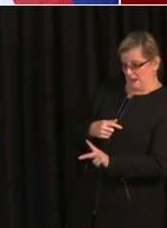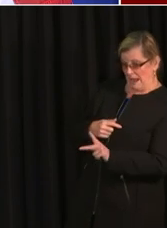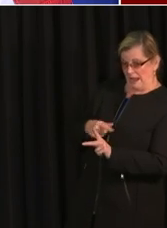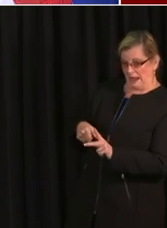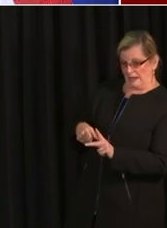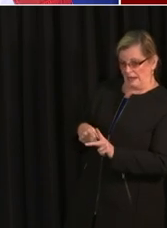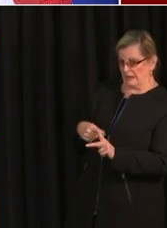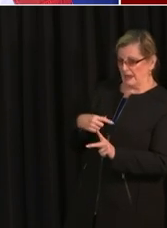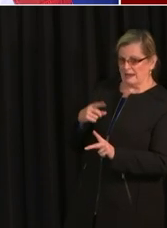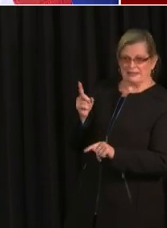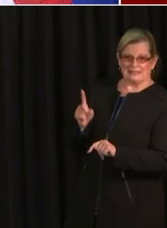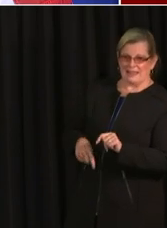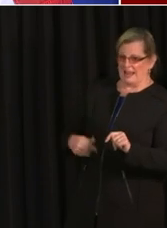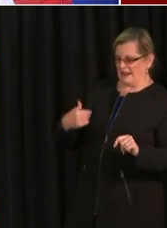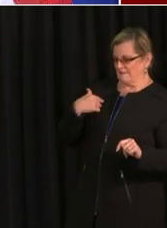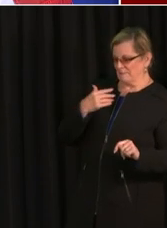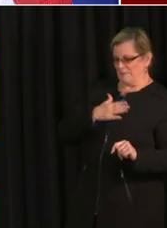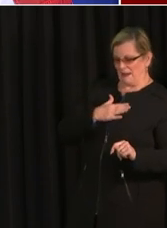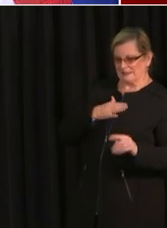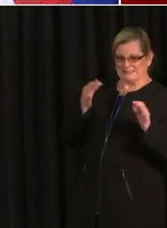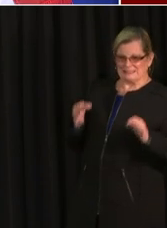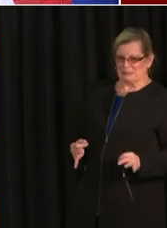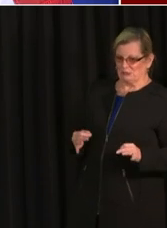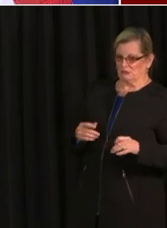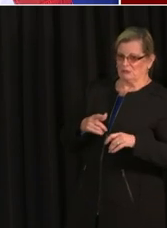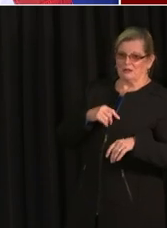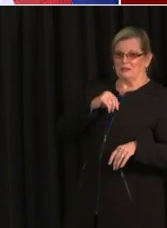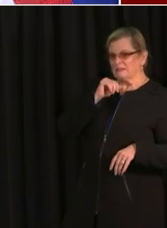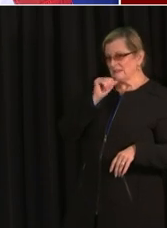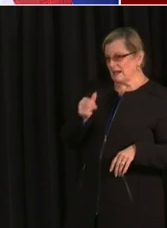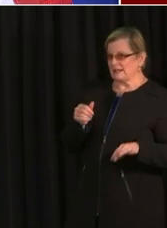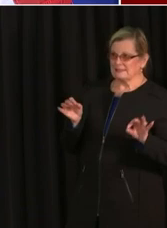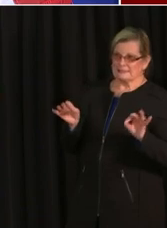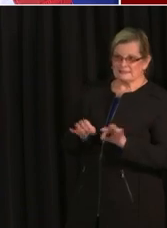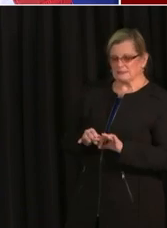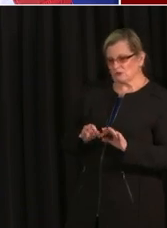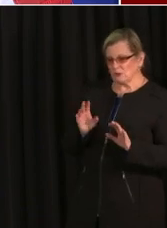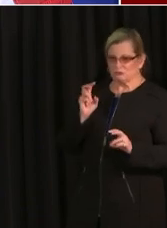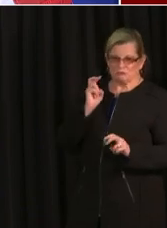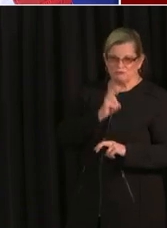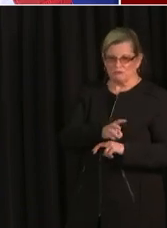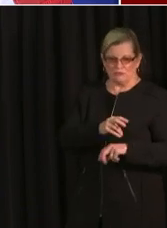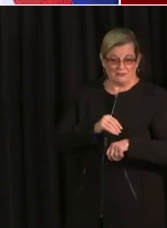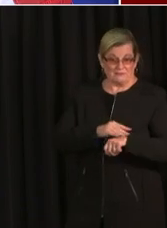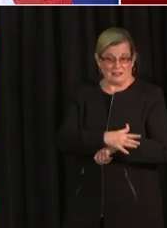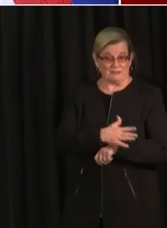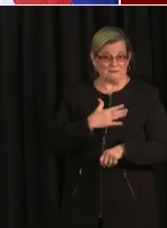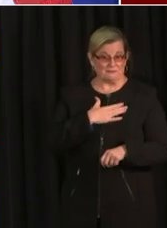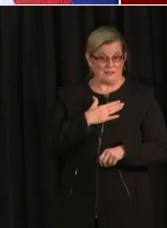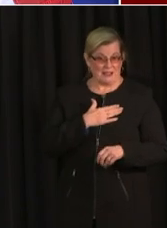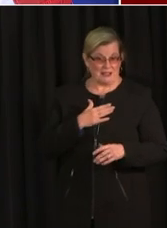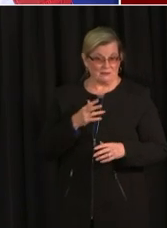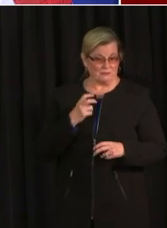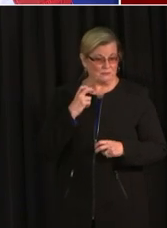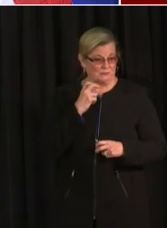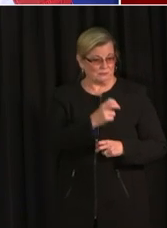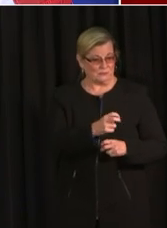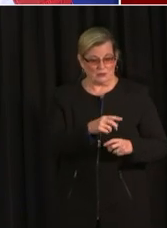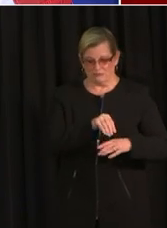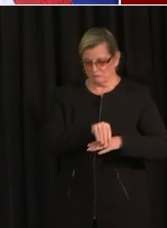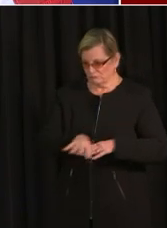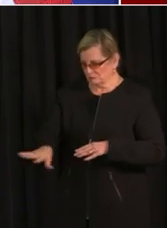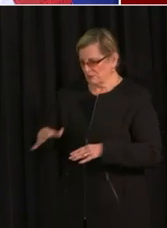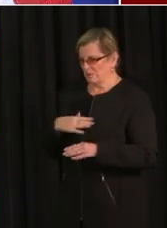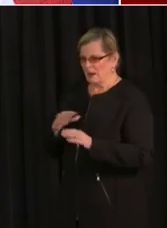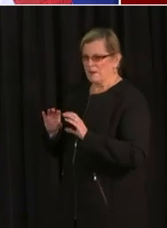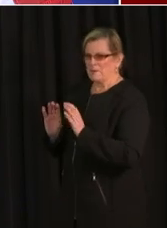I can't have my decision to make a non-essential trip affect my neighbors or my community. So when